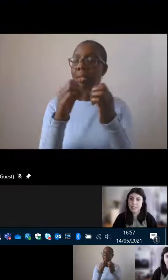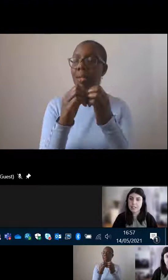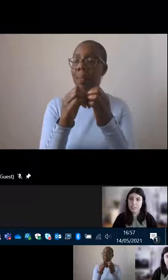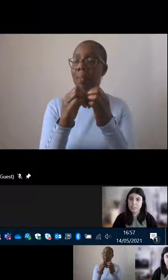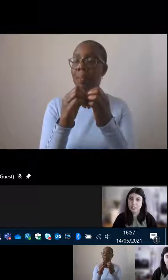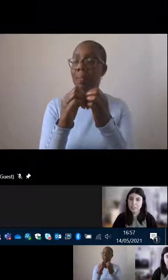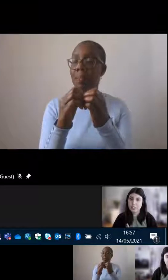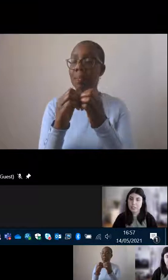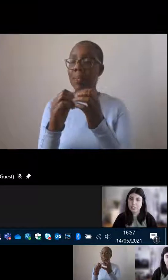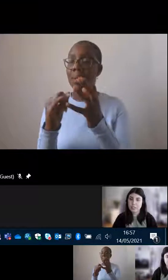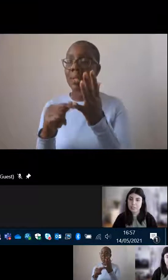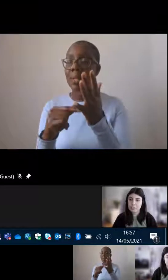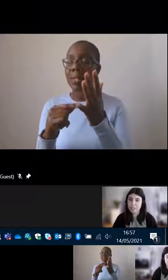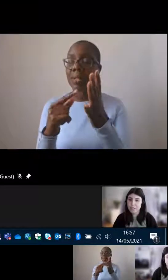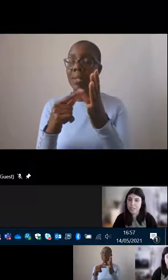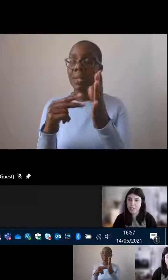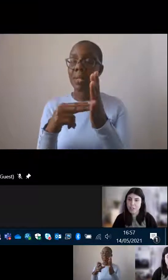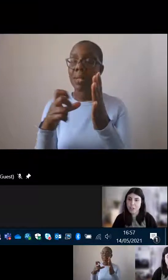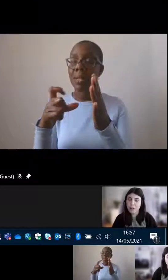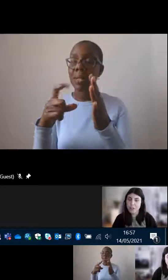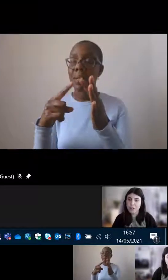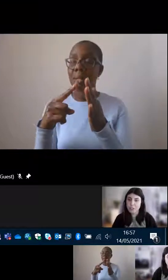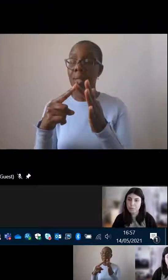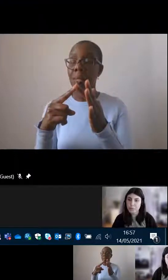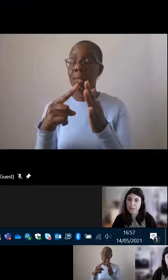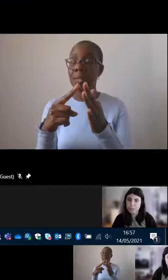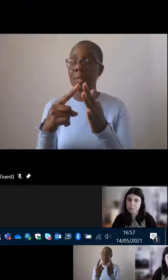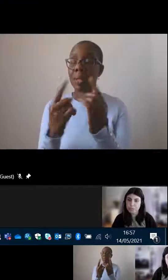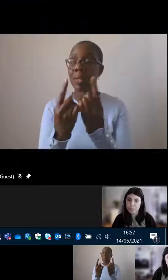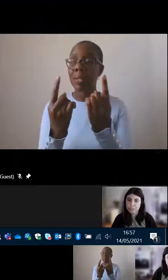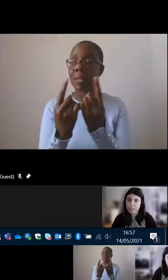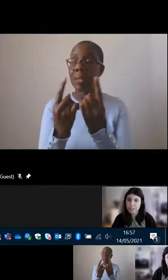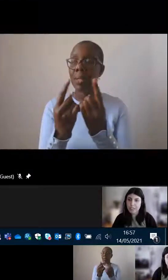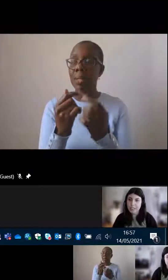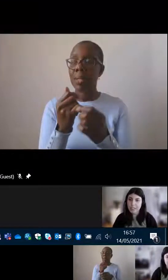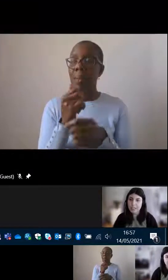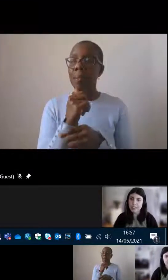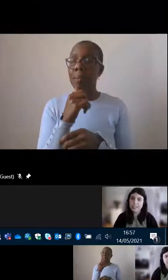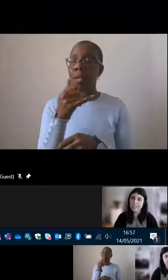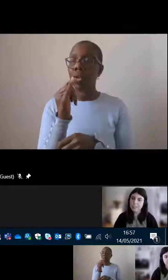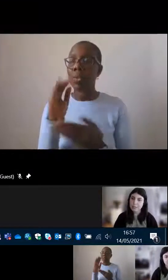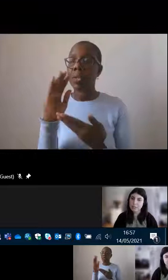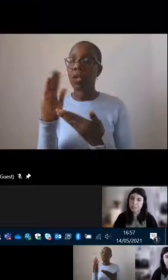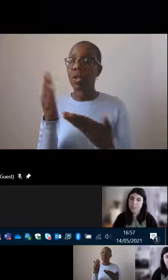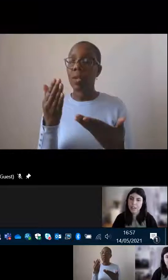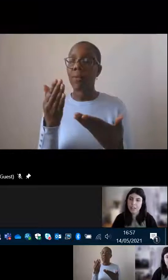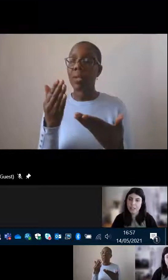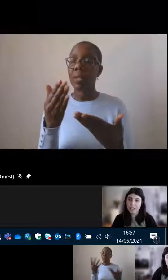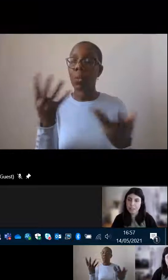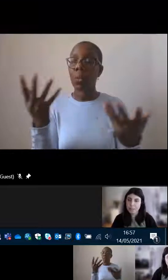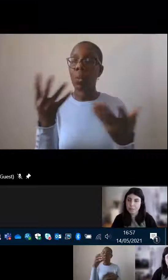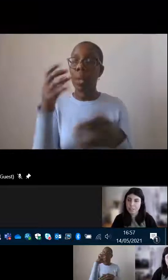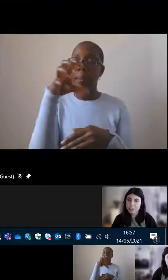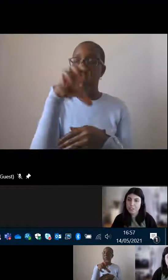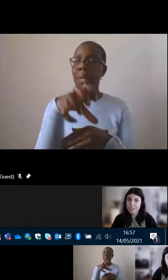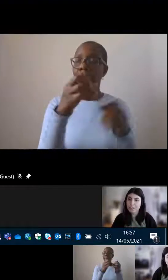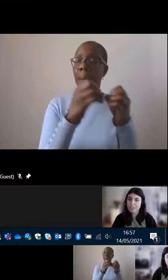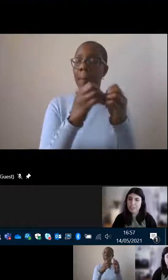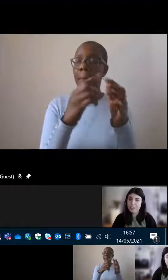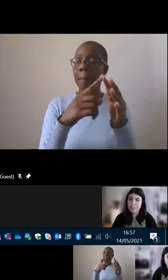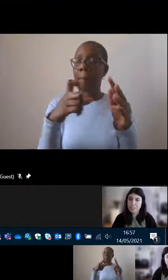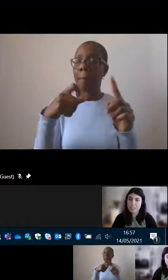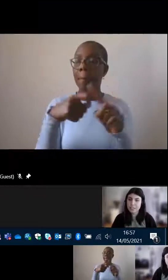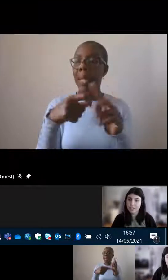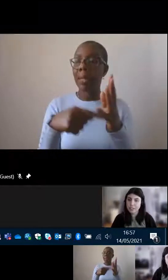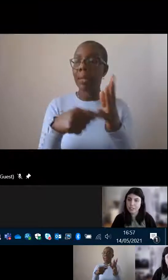based across 3 addresses here. We've got 3 Beckton Road in Canning Town, 327